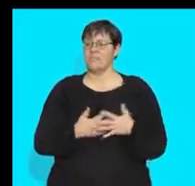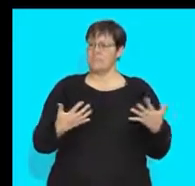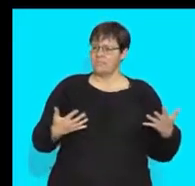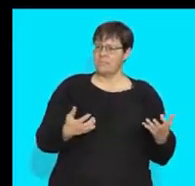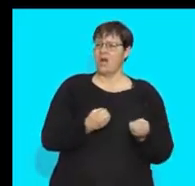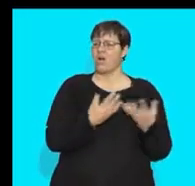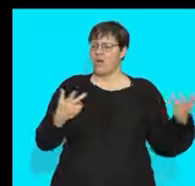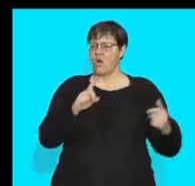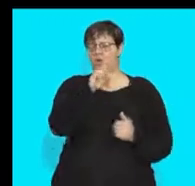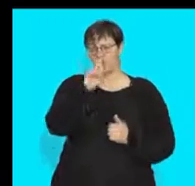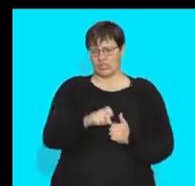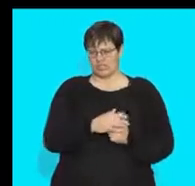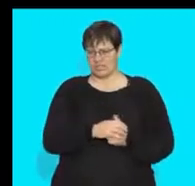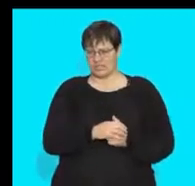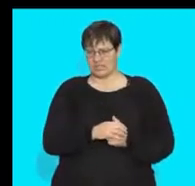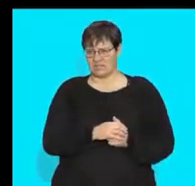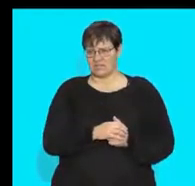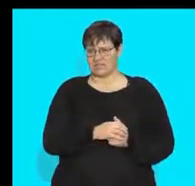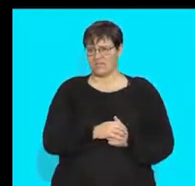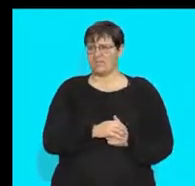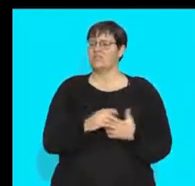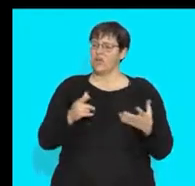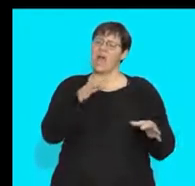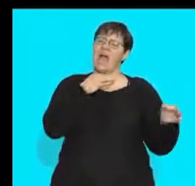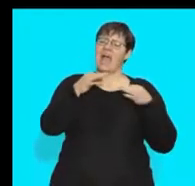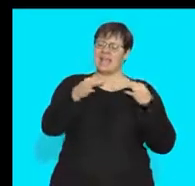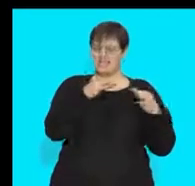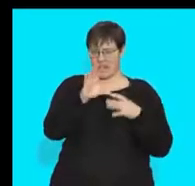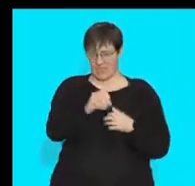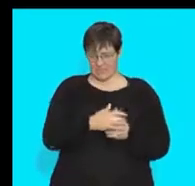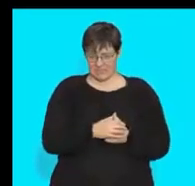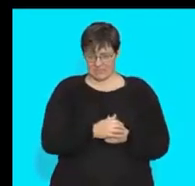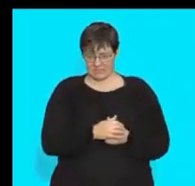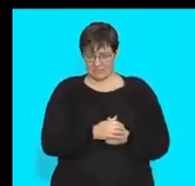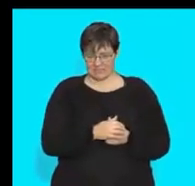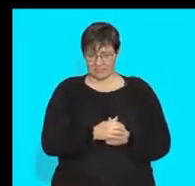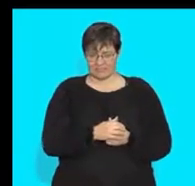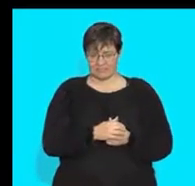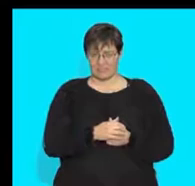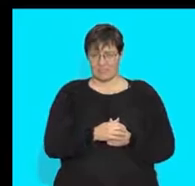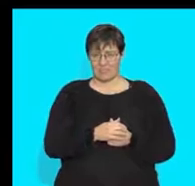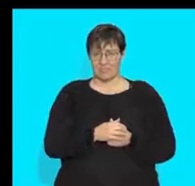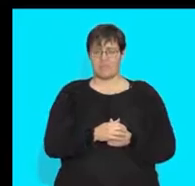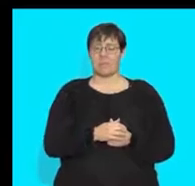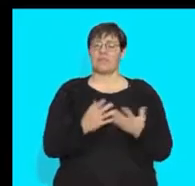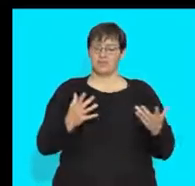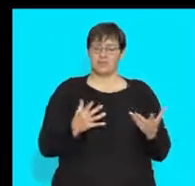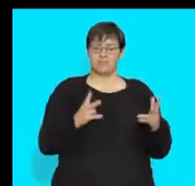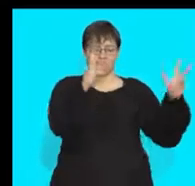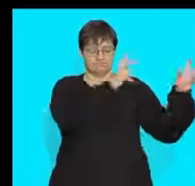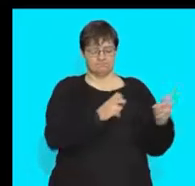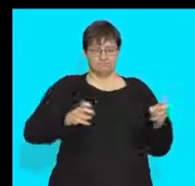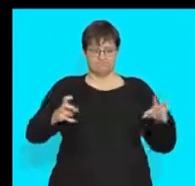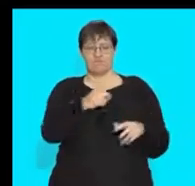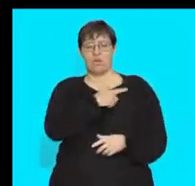Very often they can ask you how, explain inhalation. So there we've got the inhalation. We take it out of the essay. We do it